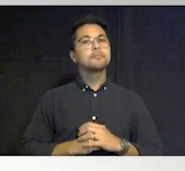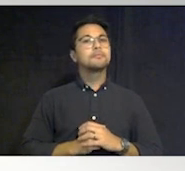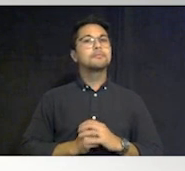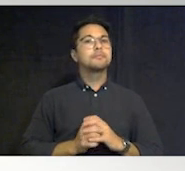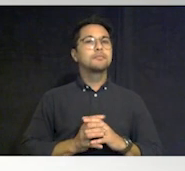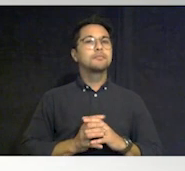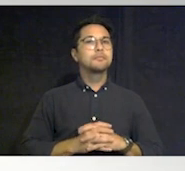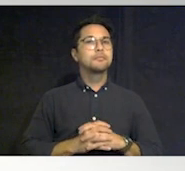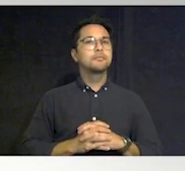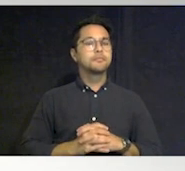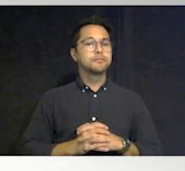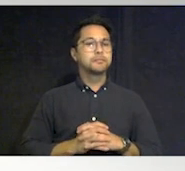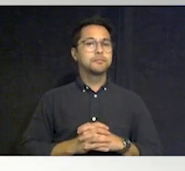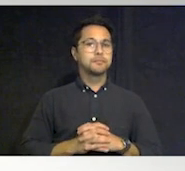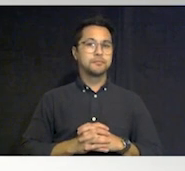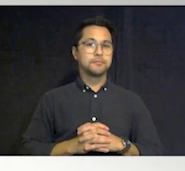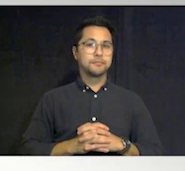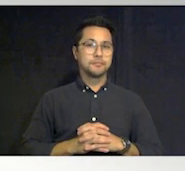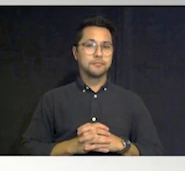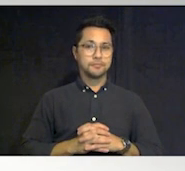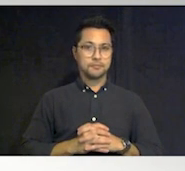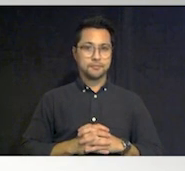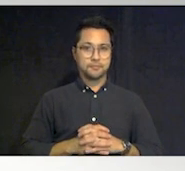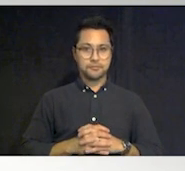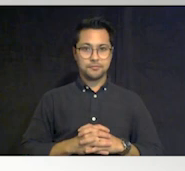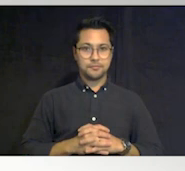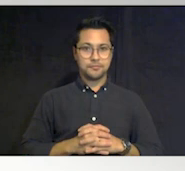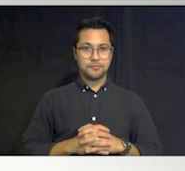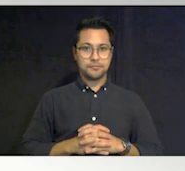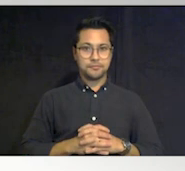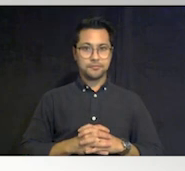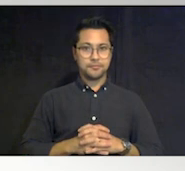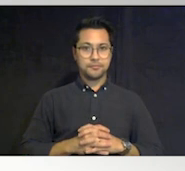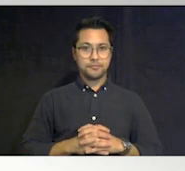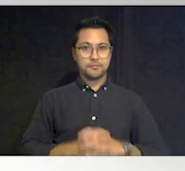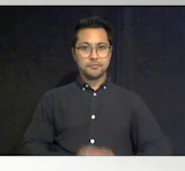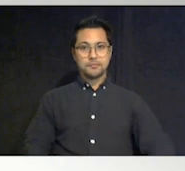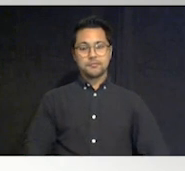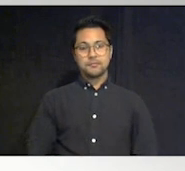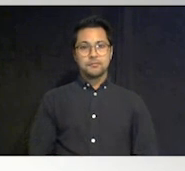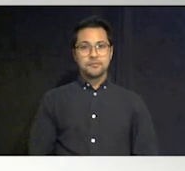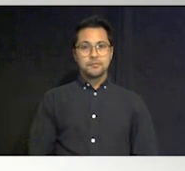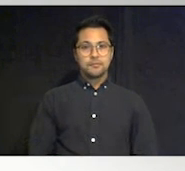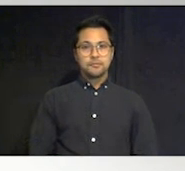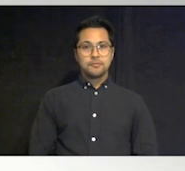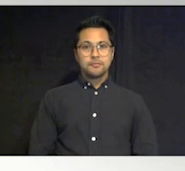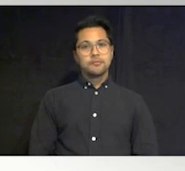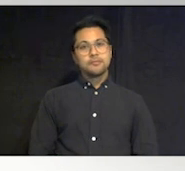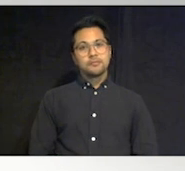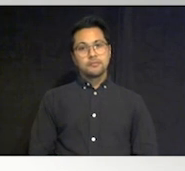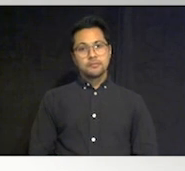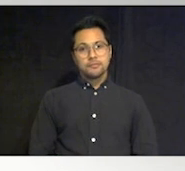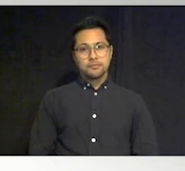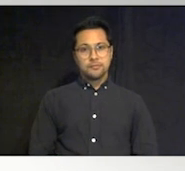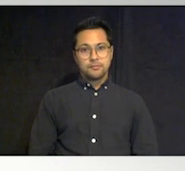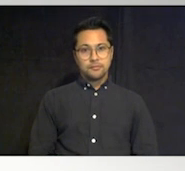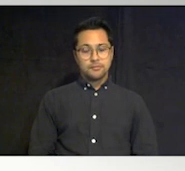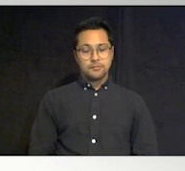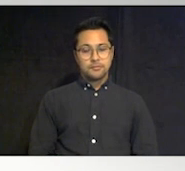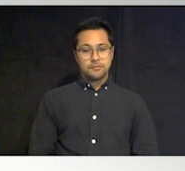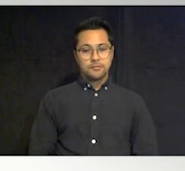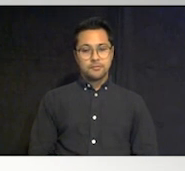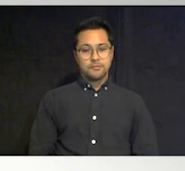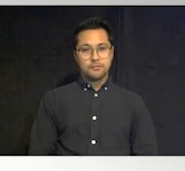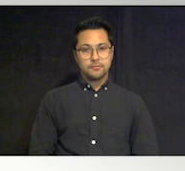you have filed for a due process hearing, had the hearing, and or you filed for a due